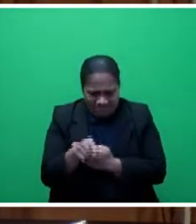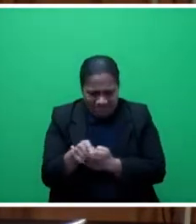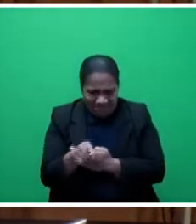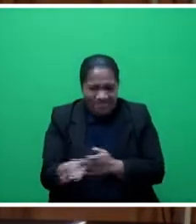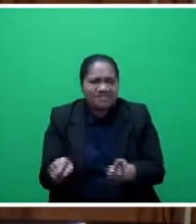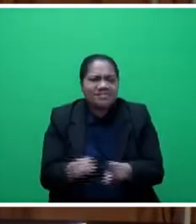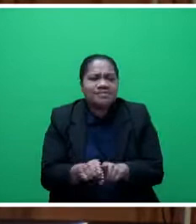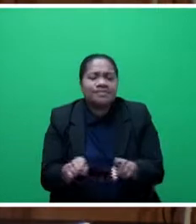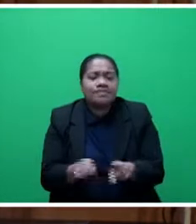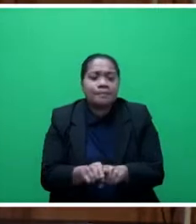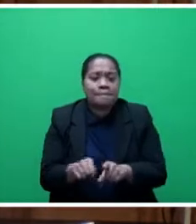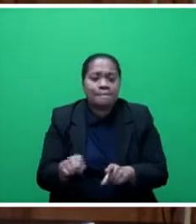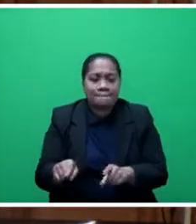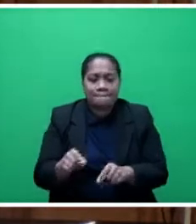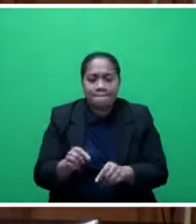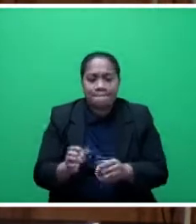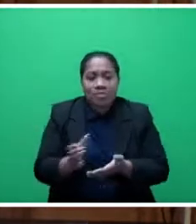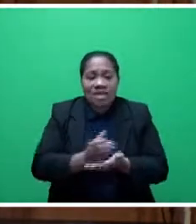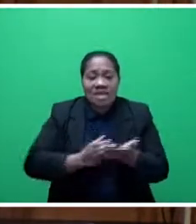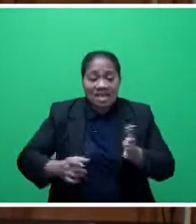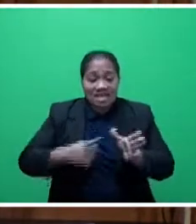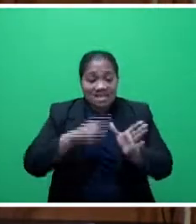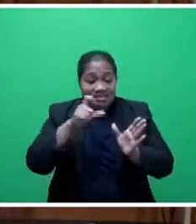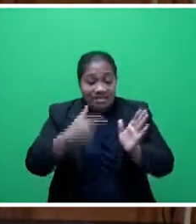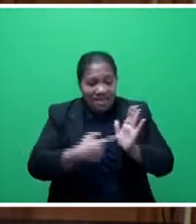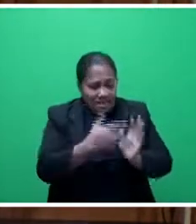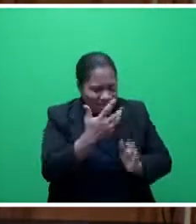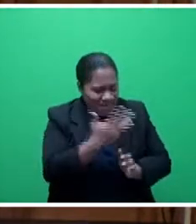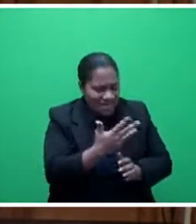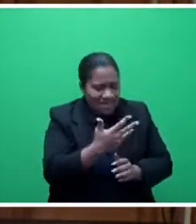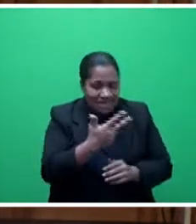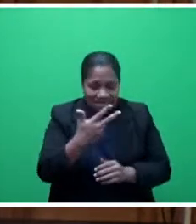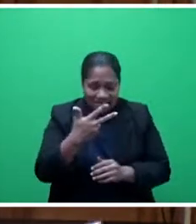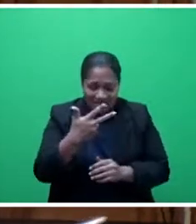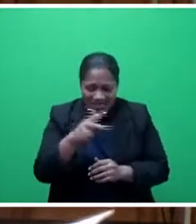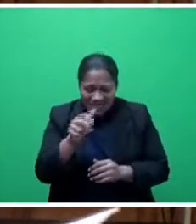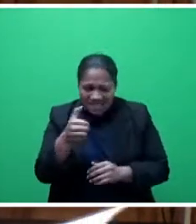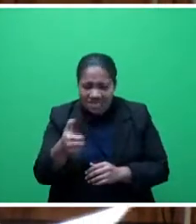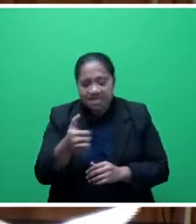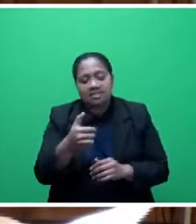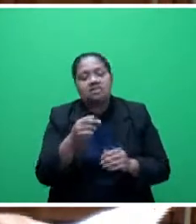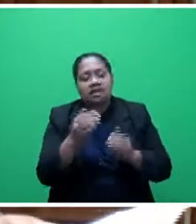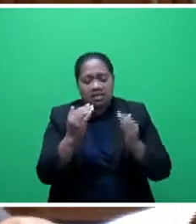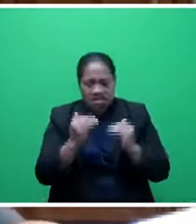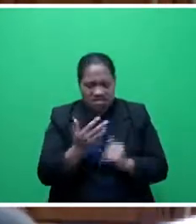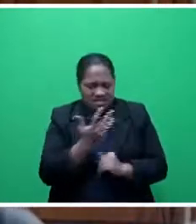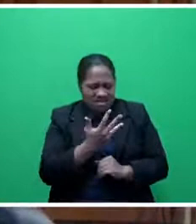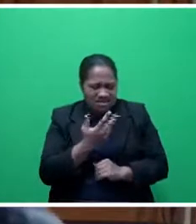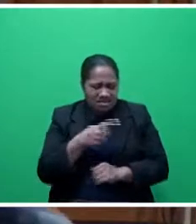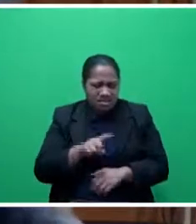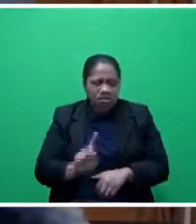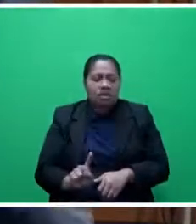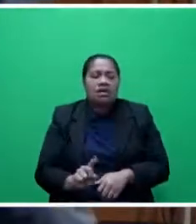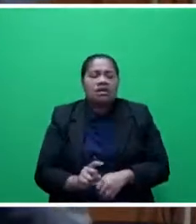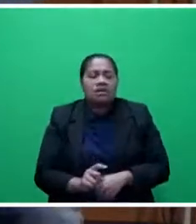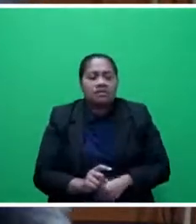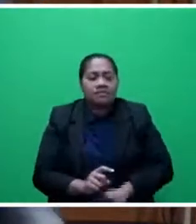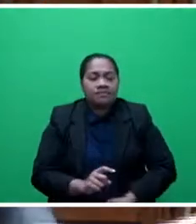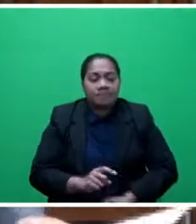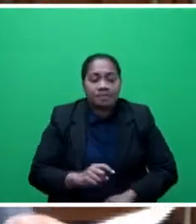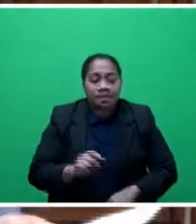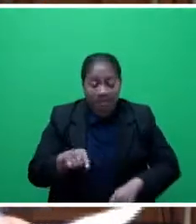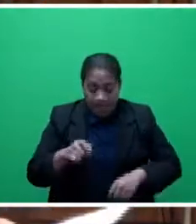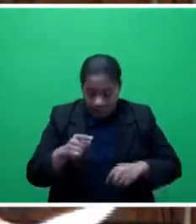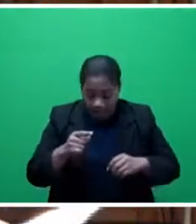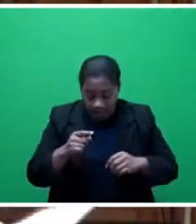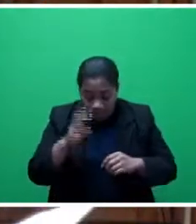current offences under Customs Act 1986, the Value Added Tax 1991, which are monitored and enforced by the FRCS. However, Mr.